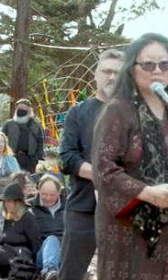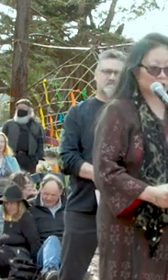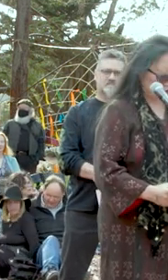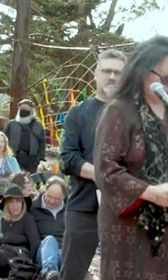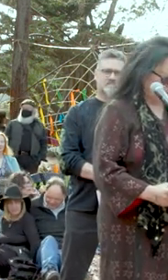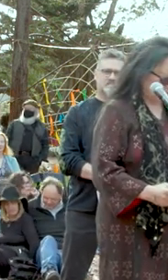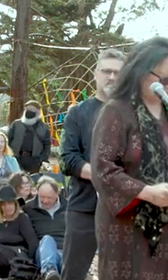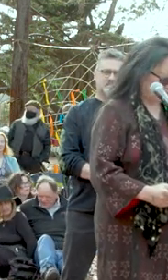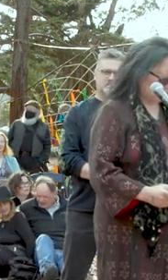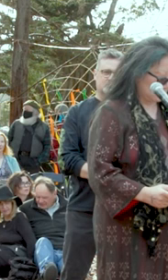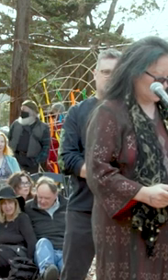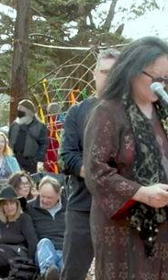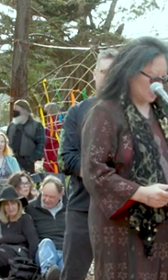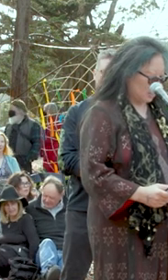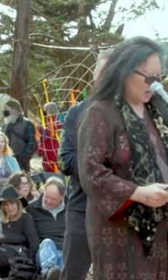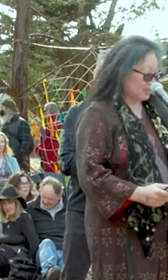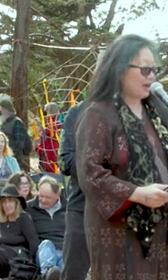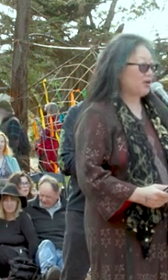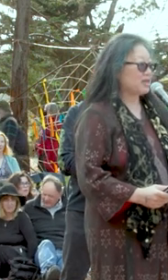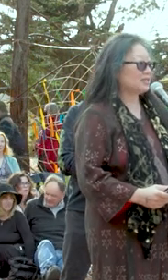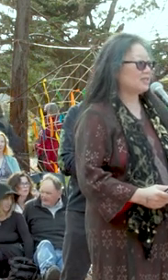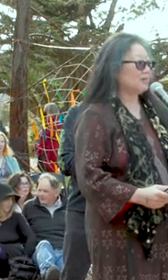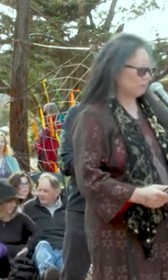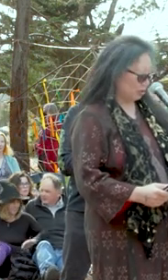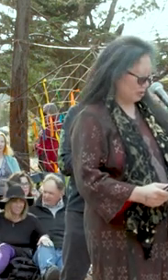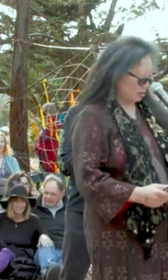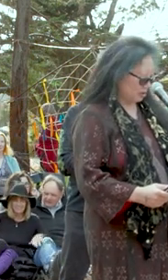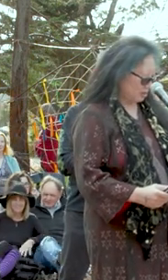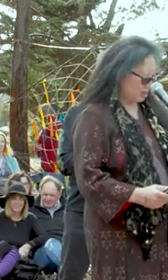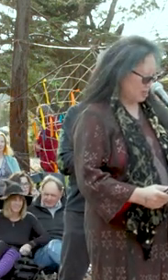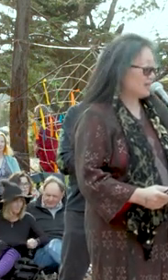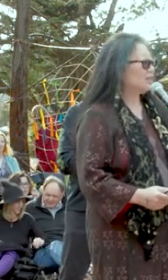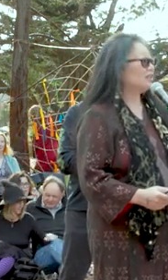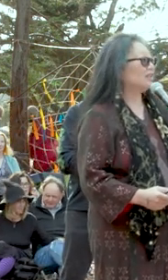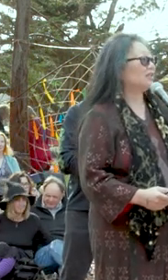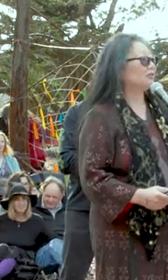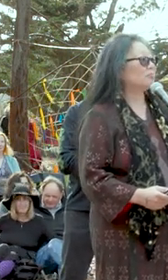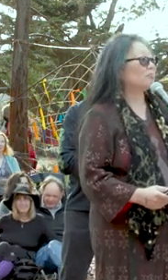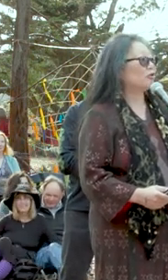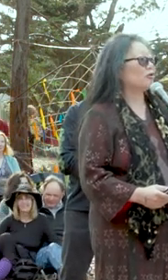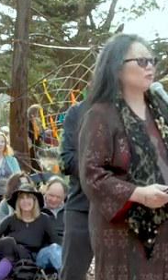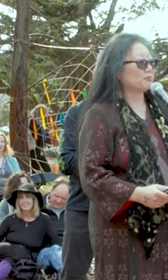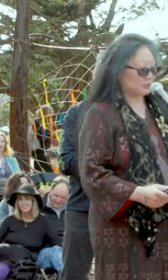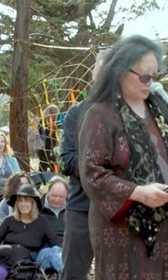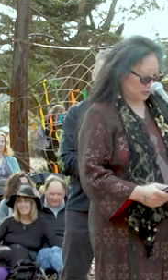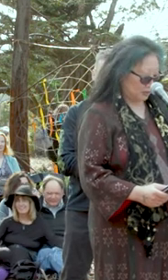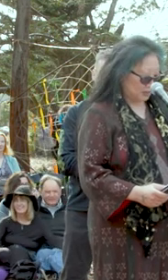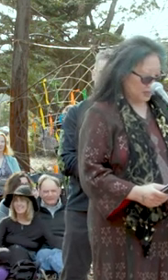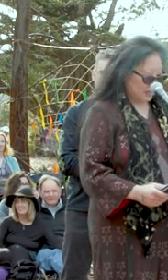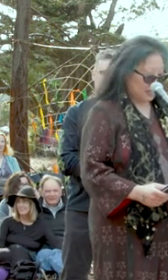Layla McDermott. Larry Temple. Leah